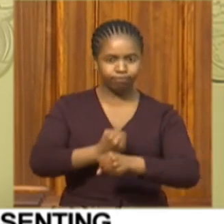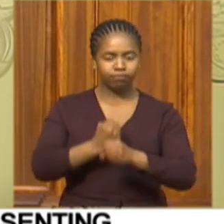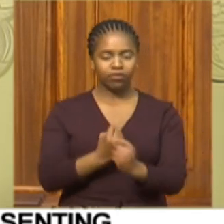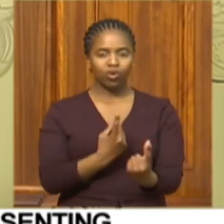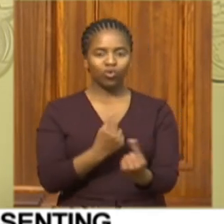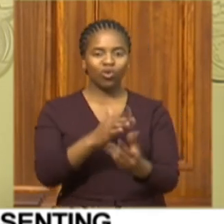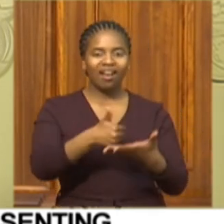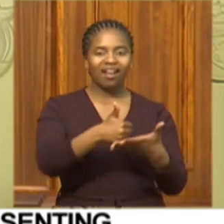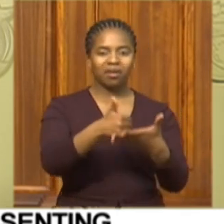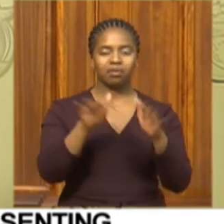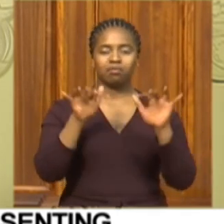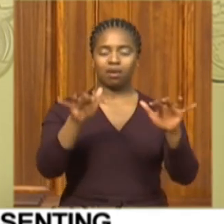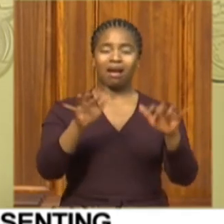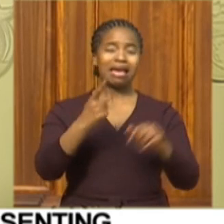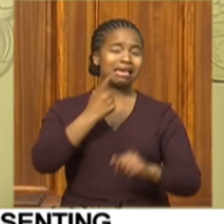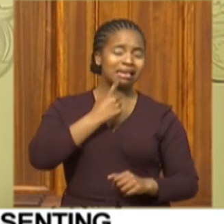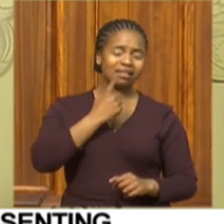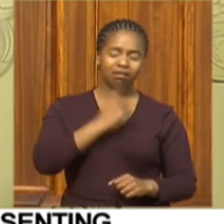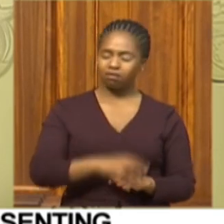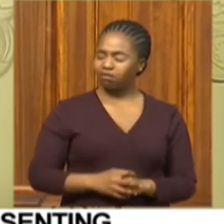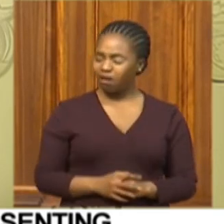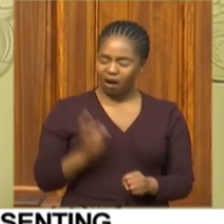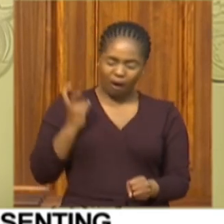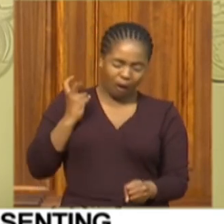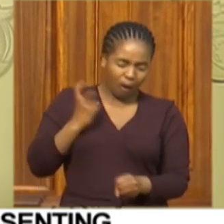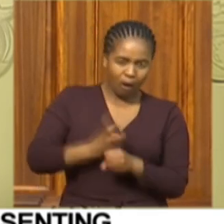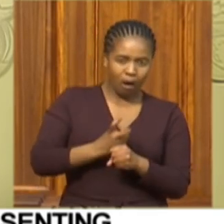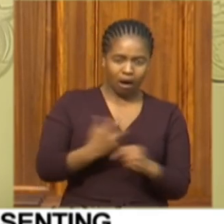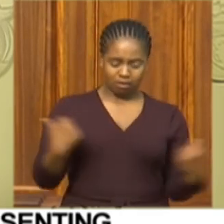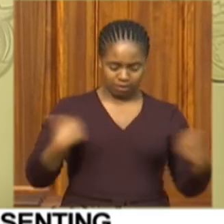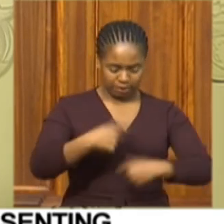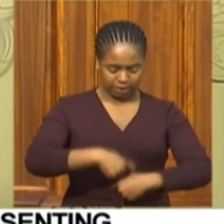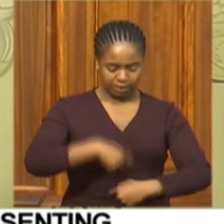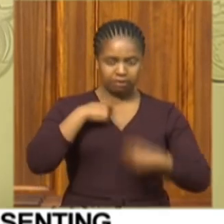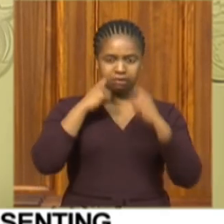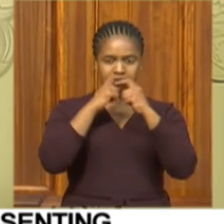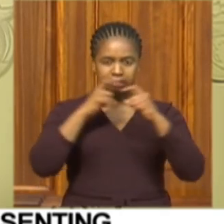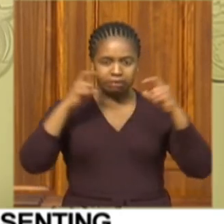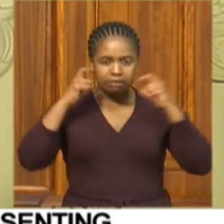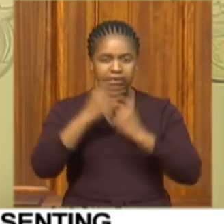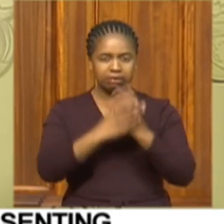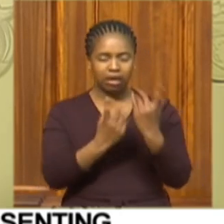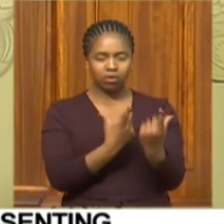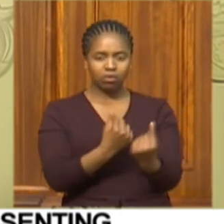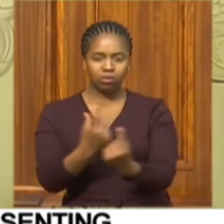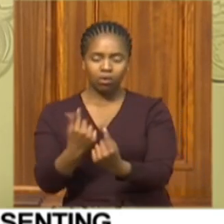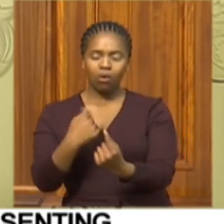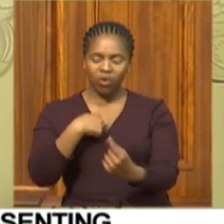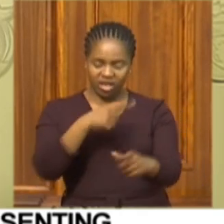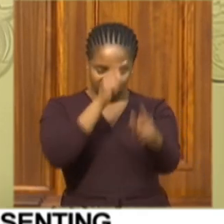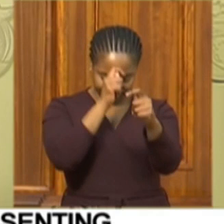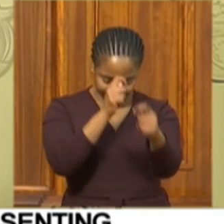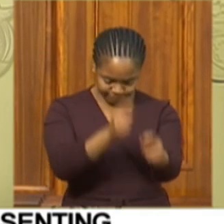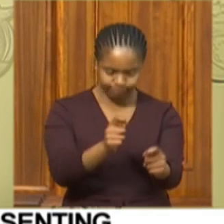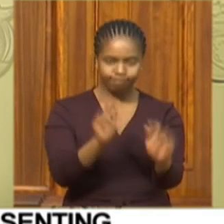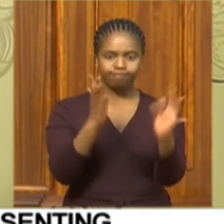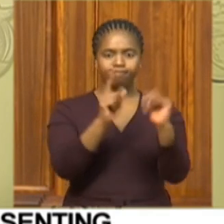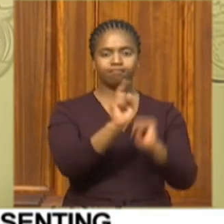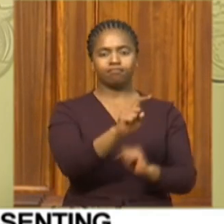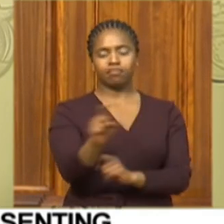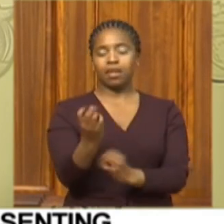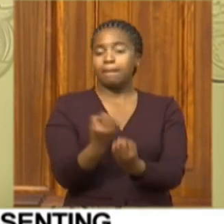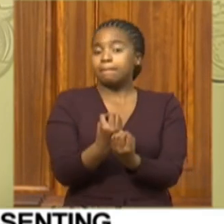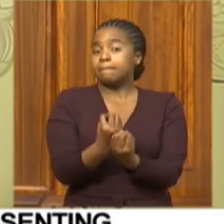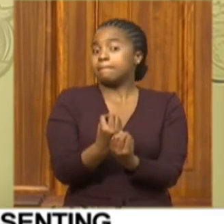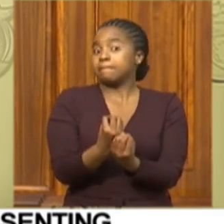often under extremely difficult conditions. We pay tribute to them, many of